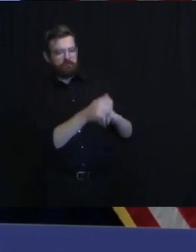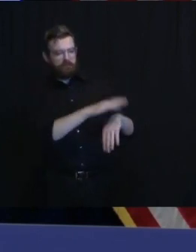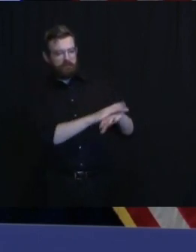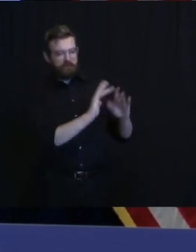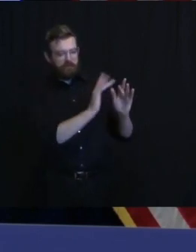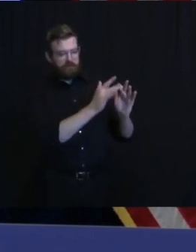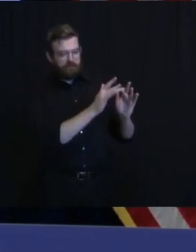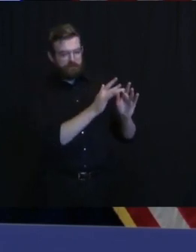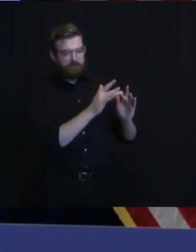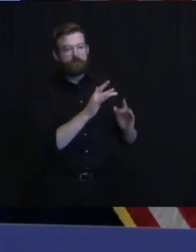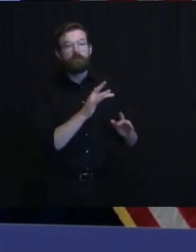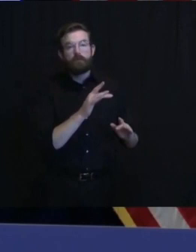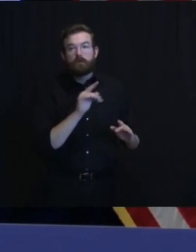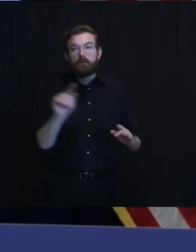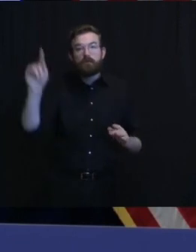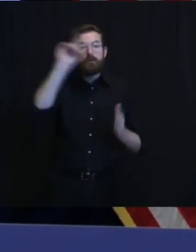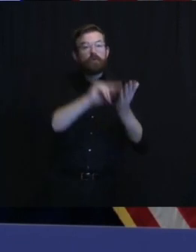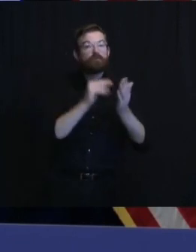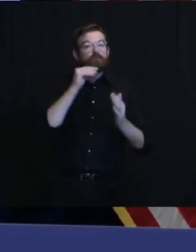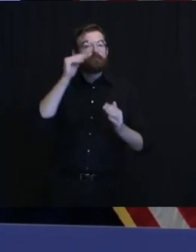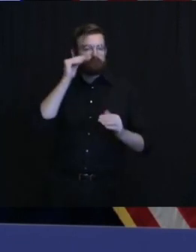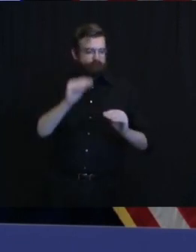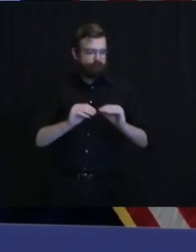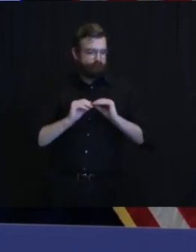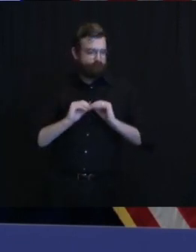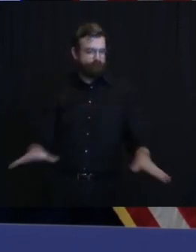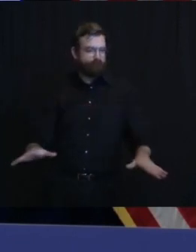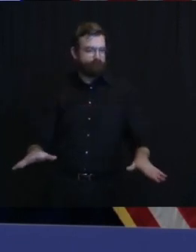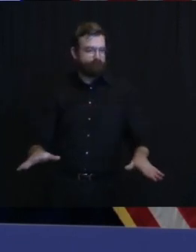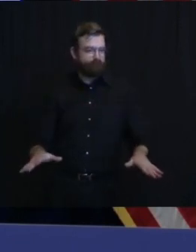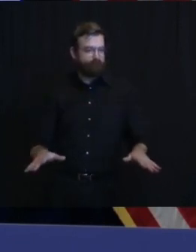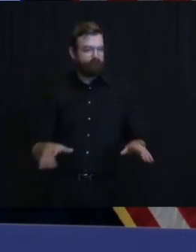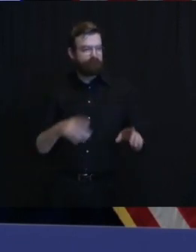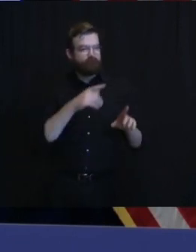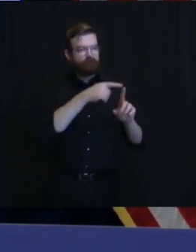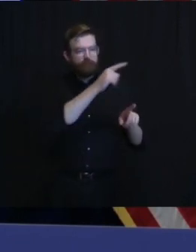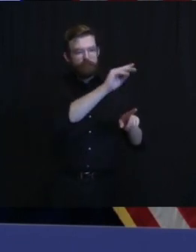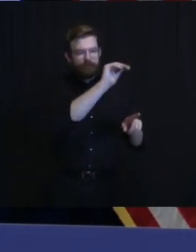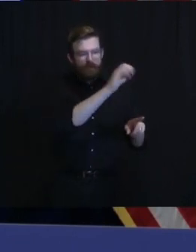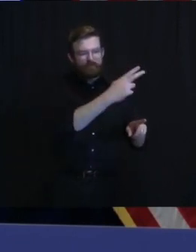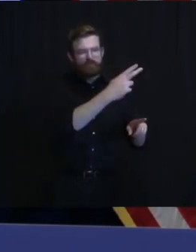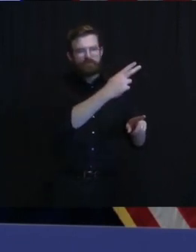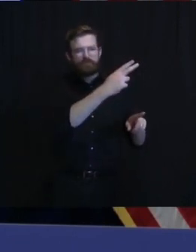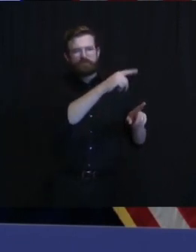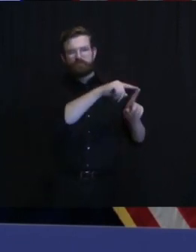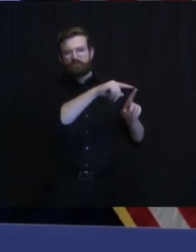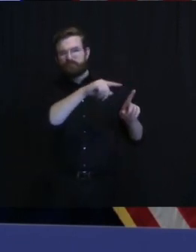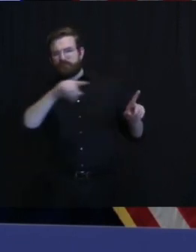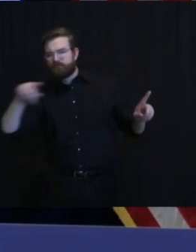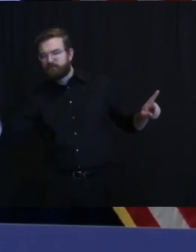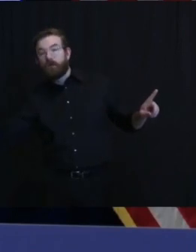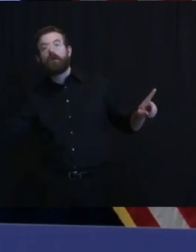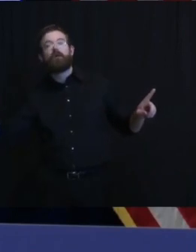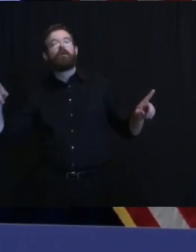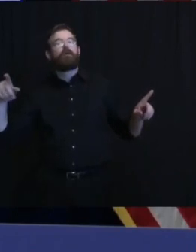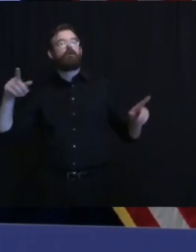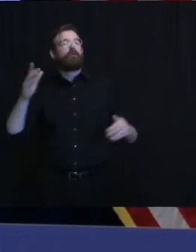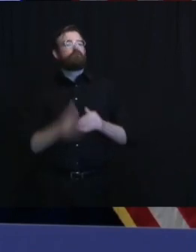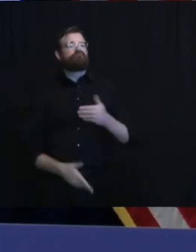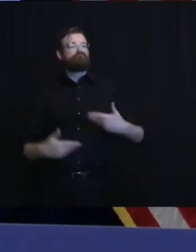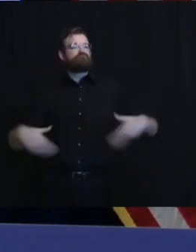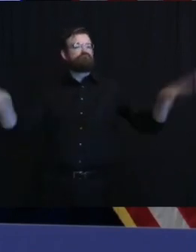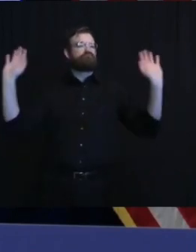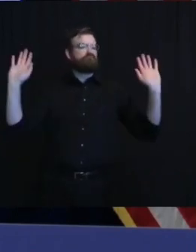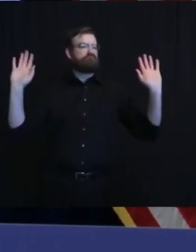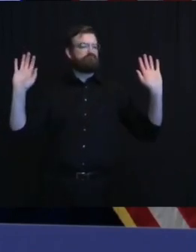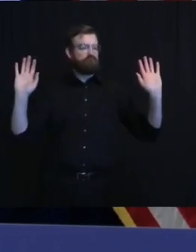longer ongoing. To provide the public with a clearer, real-time picture of which facilities